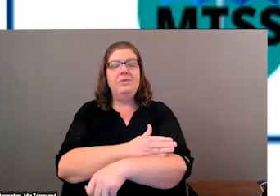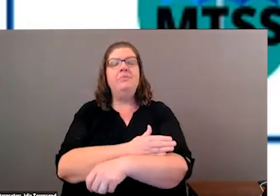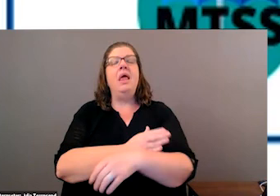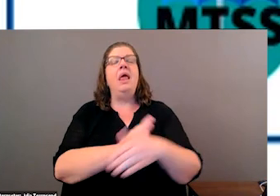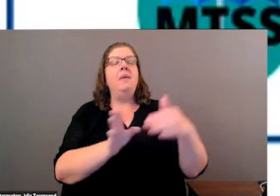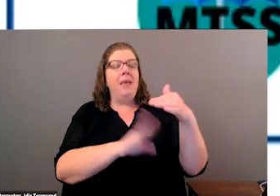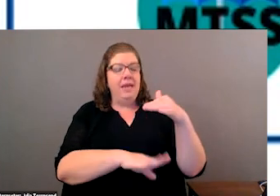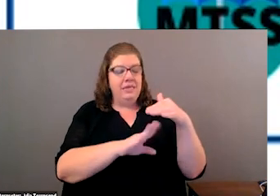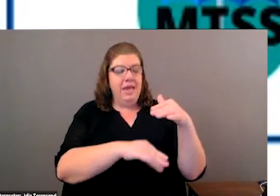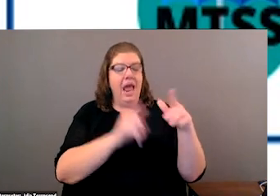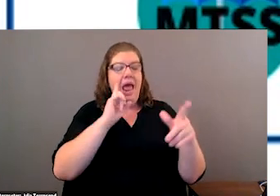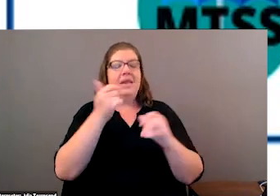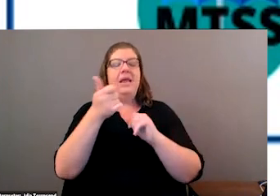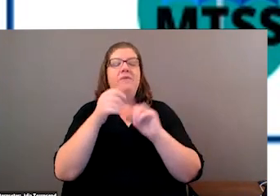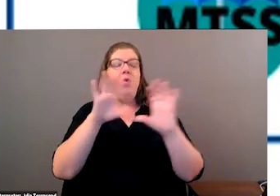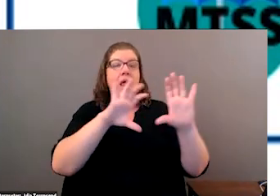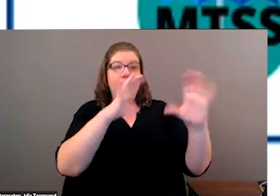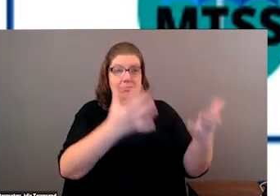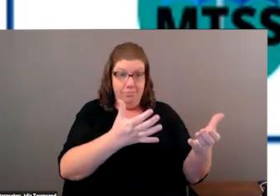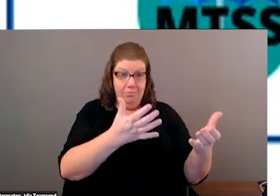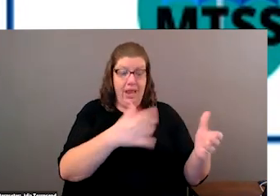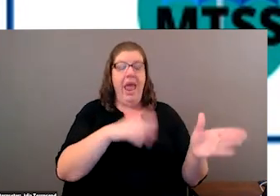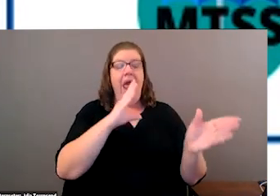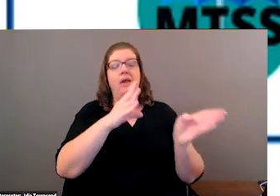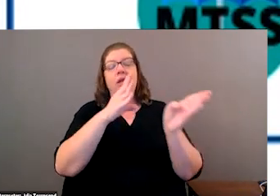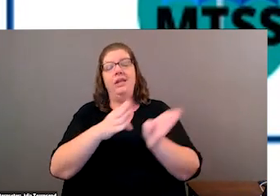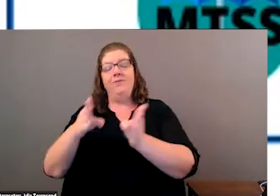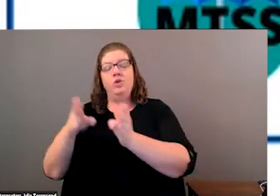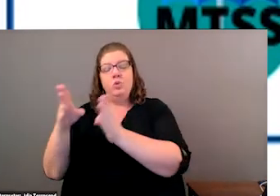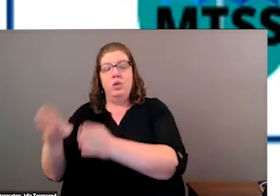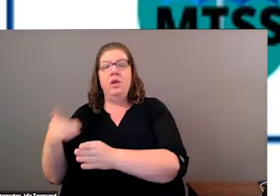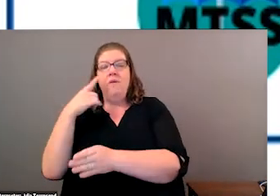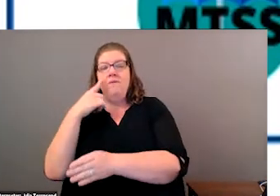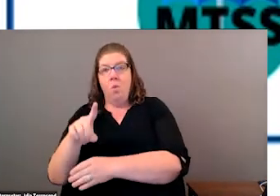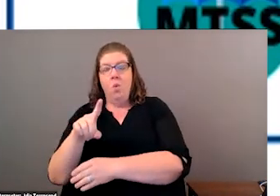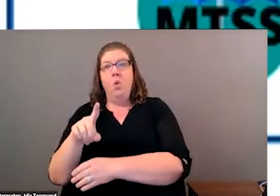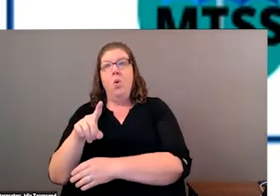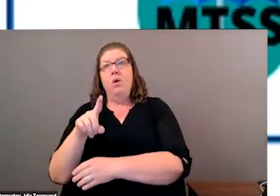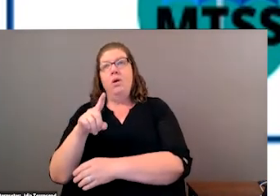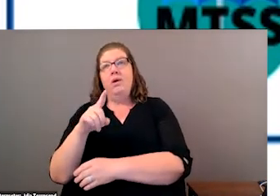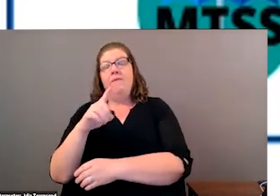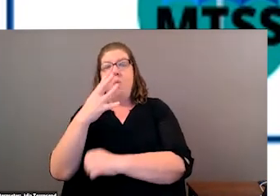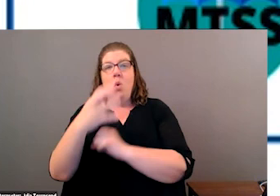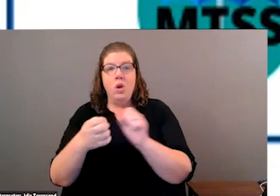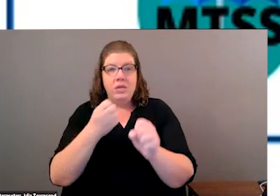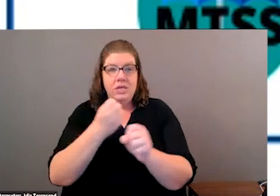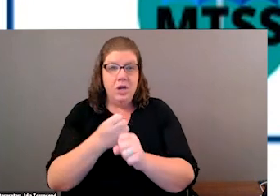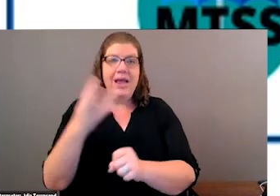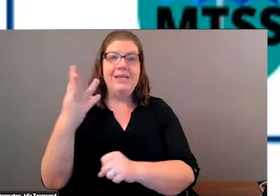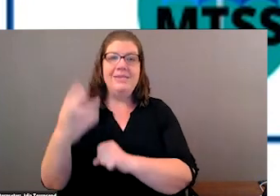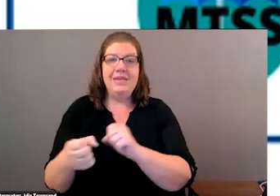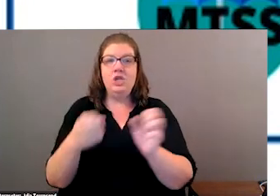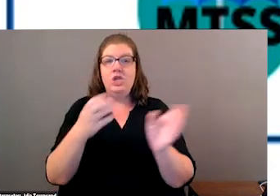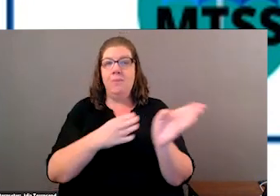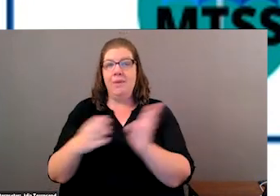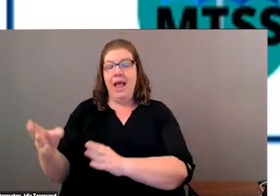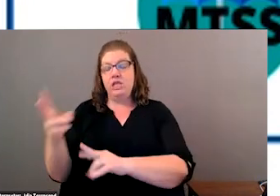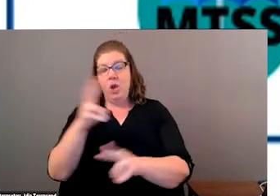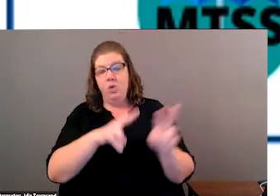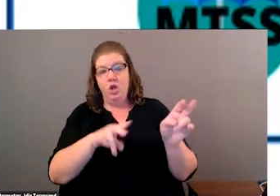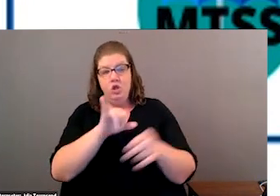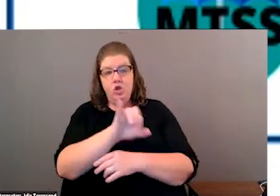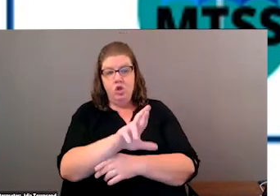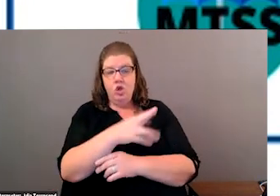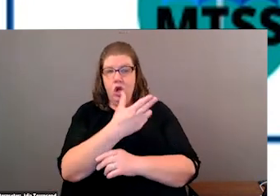the individual student toward 4- and even 6-year plans as we look into the junior high space that